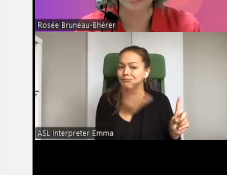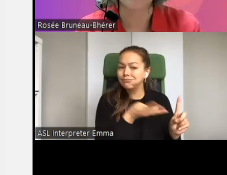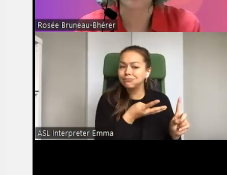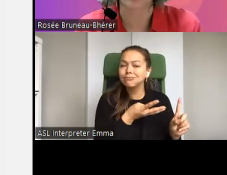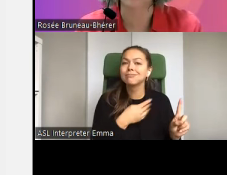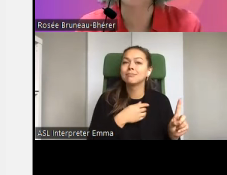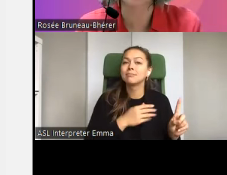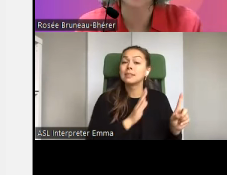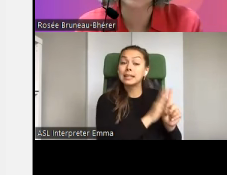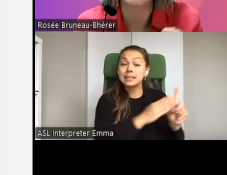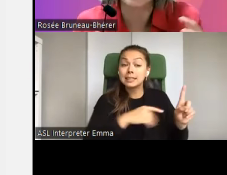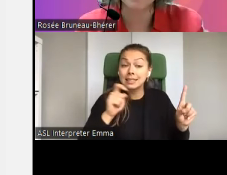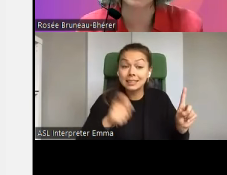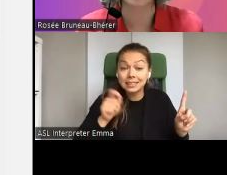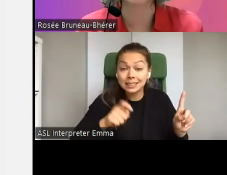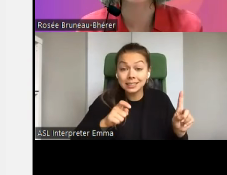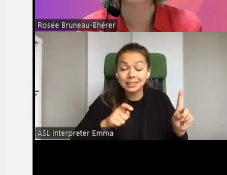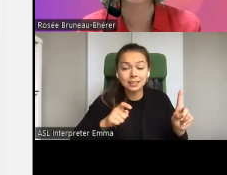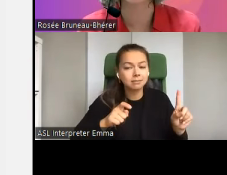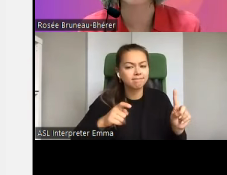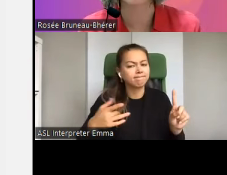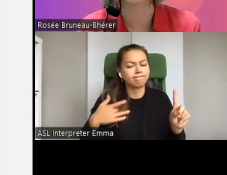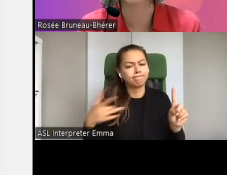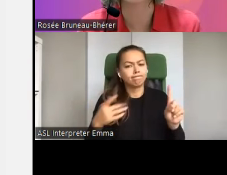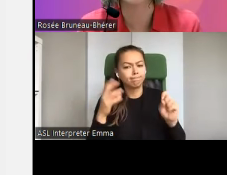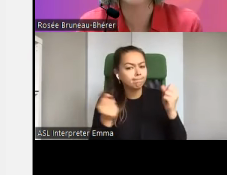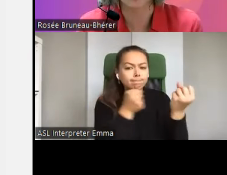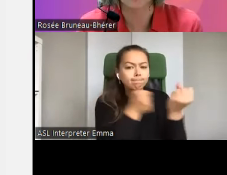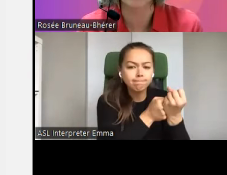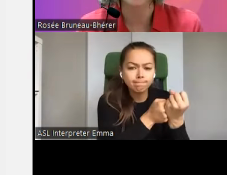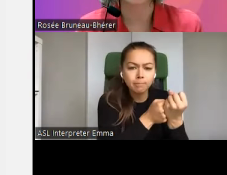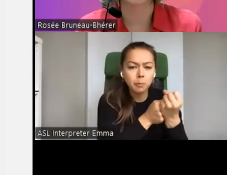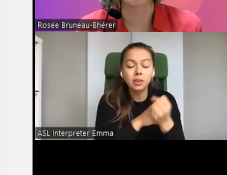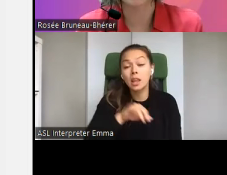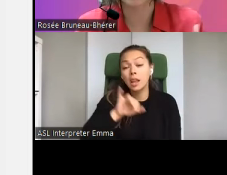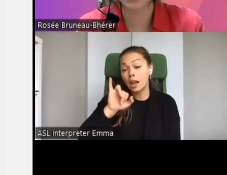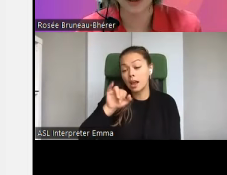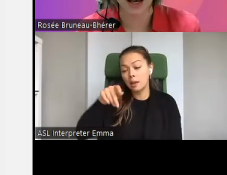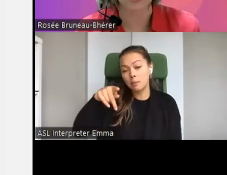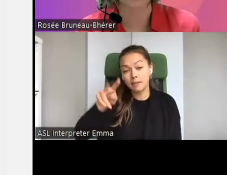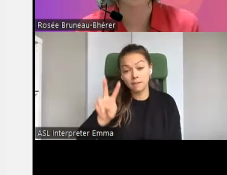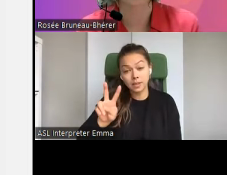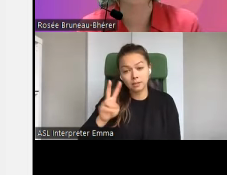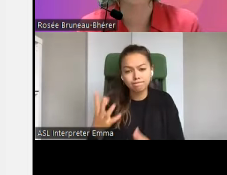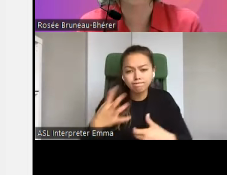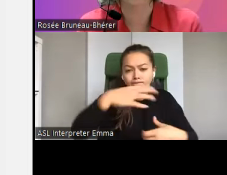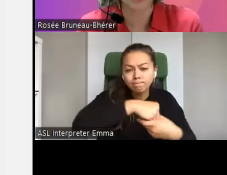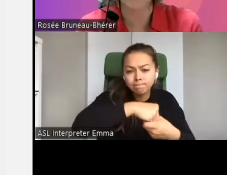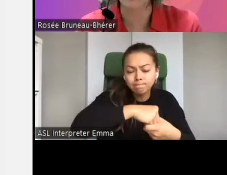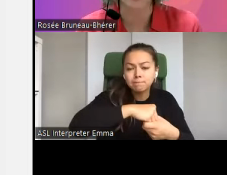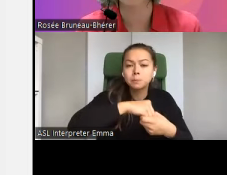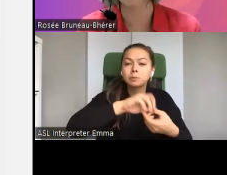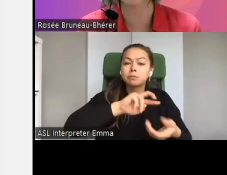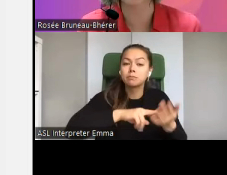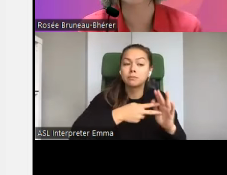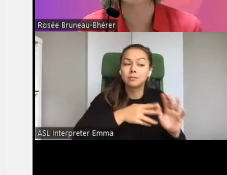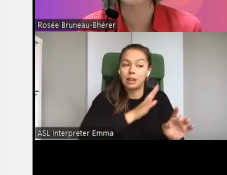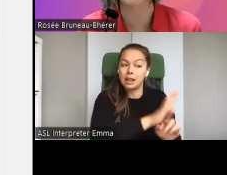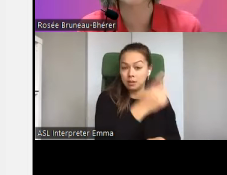a way that they could be predicted. There was IPV present, so that hindered his brain